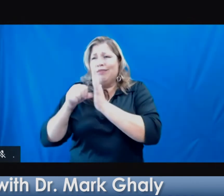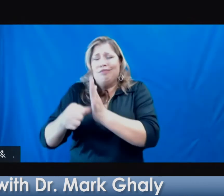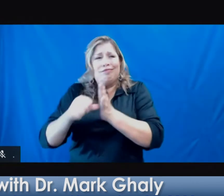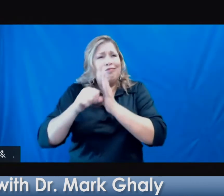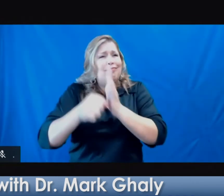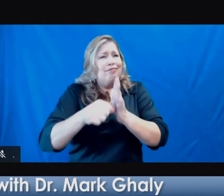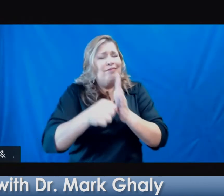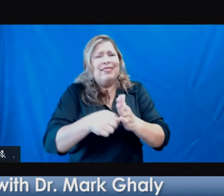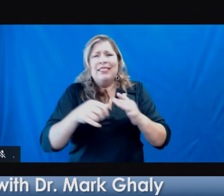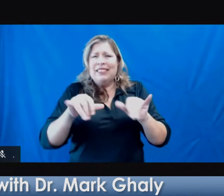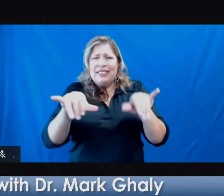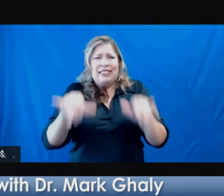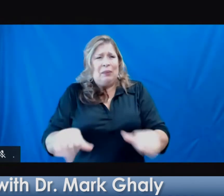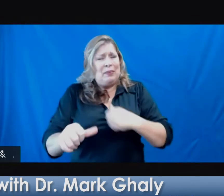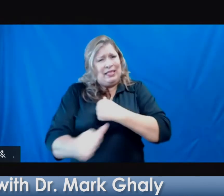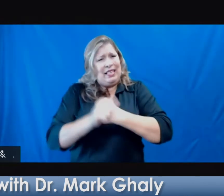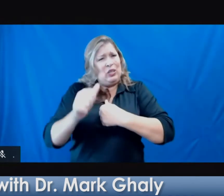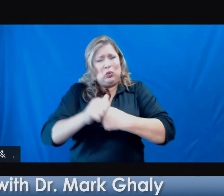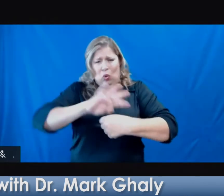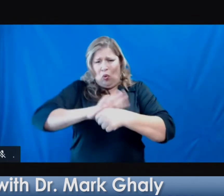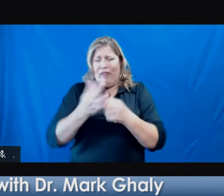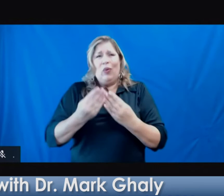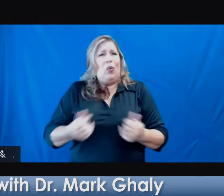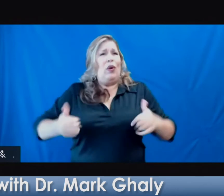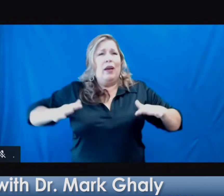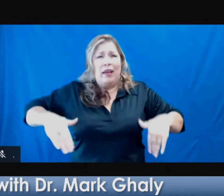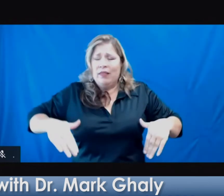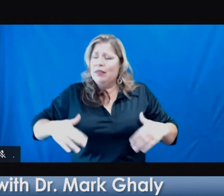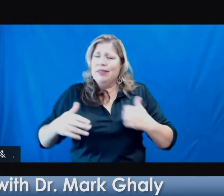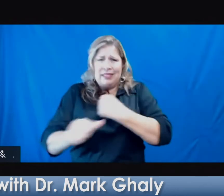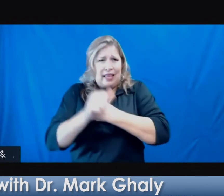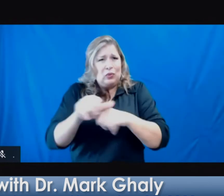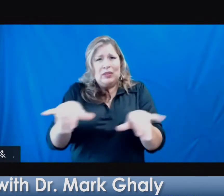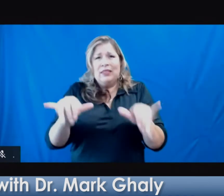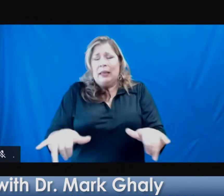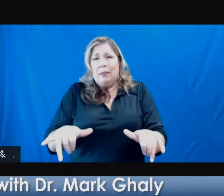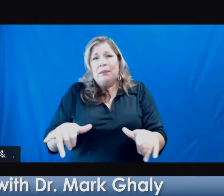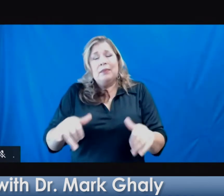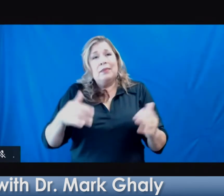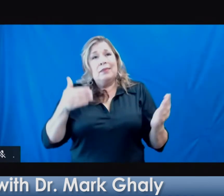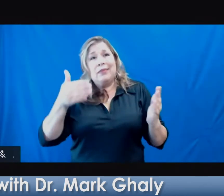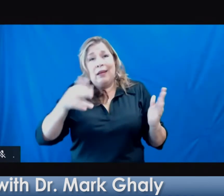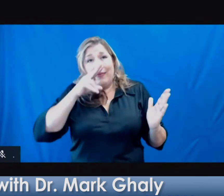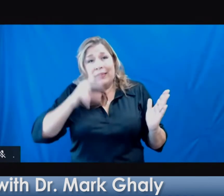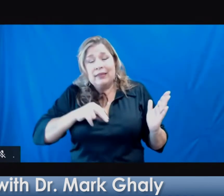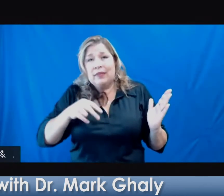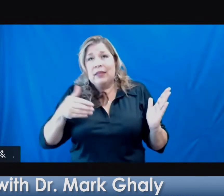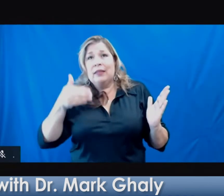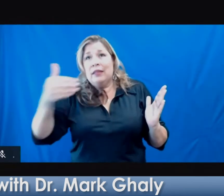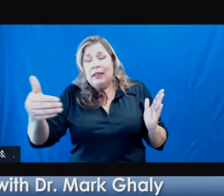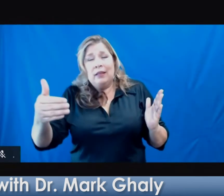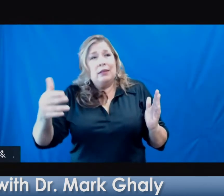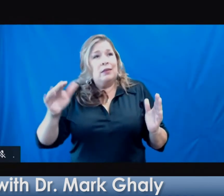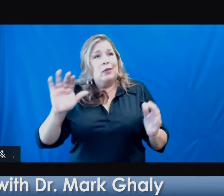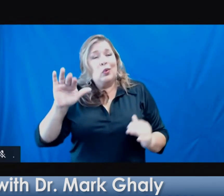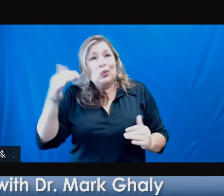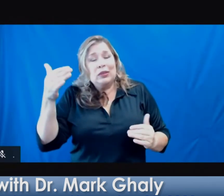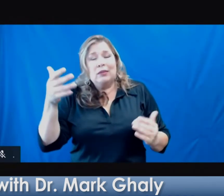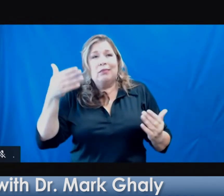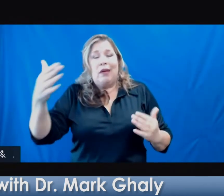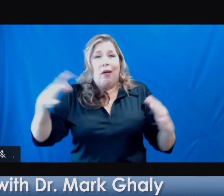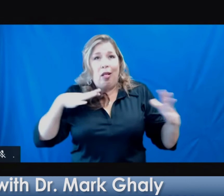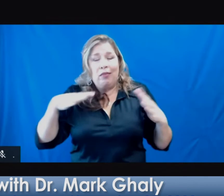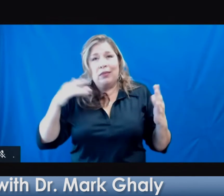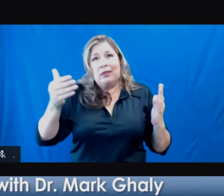there as far as Thanksgiving, and I guess at this point, the December holidays as well. Is that also part of what's factoring into your